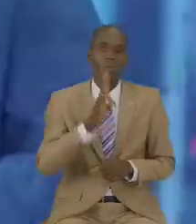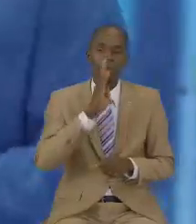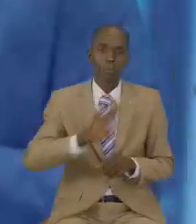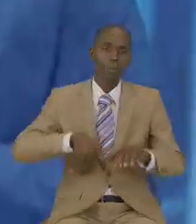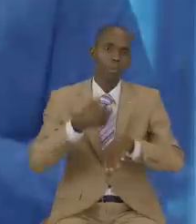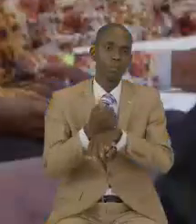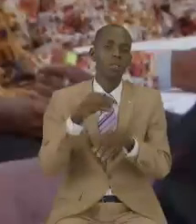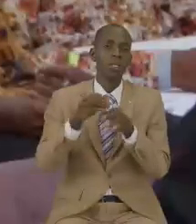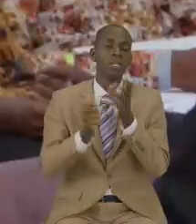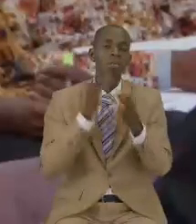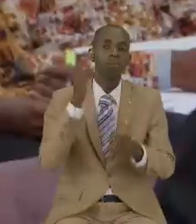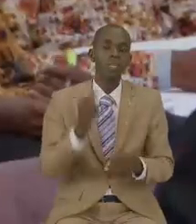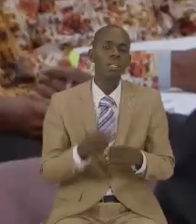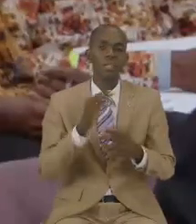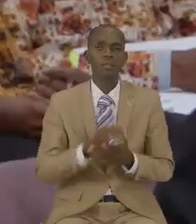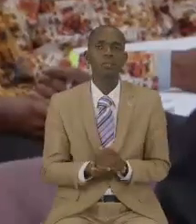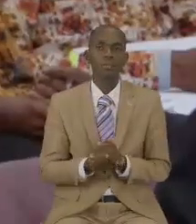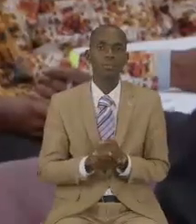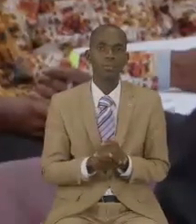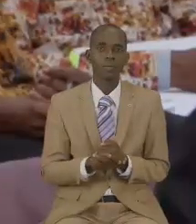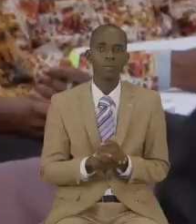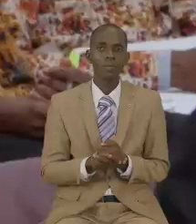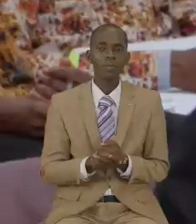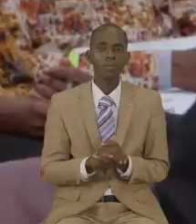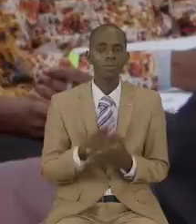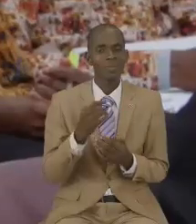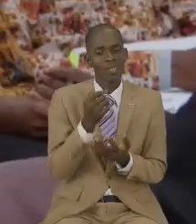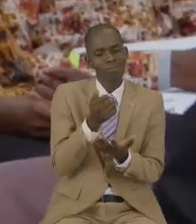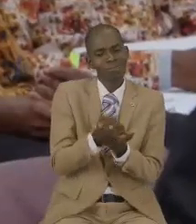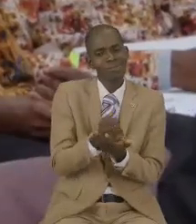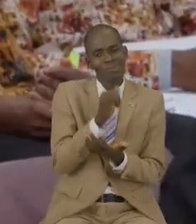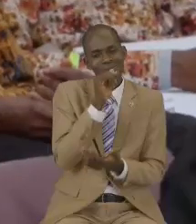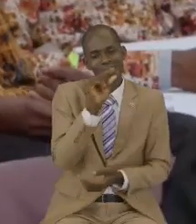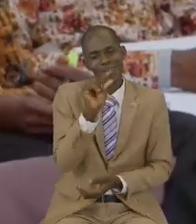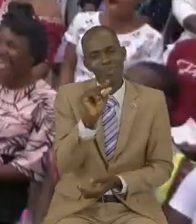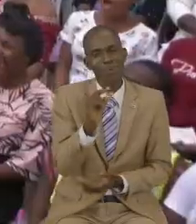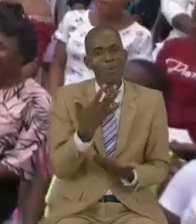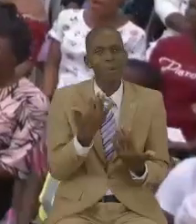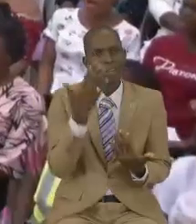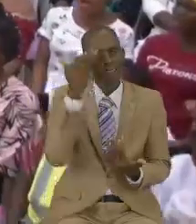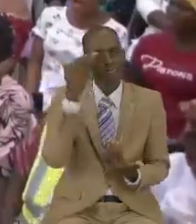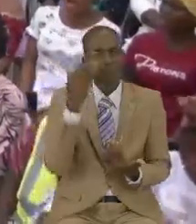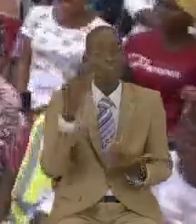in Jesus' name. The amen is tiny.